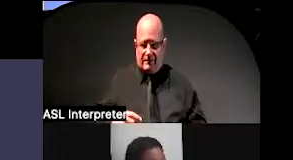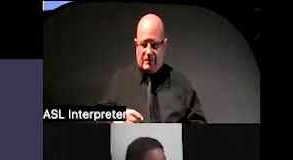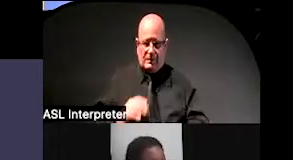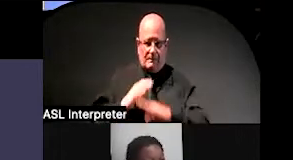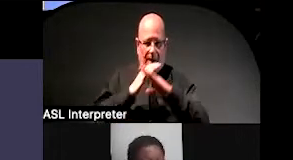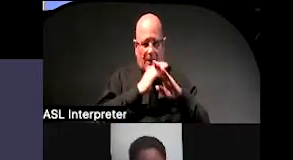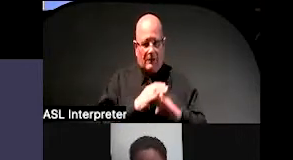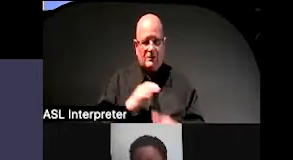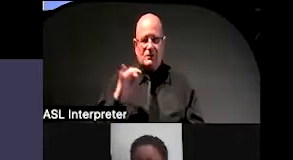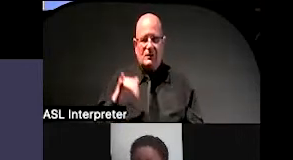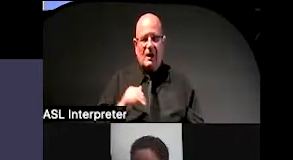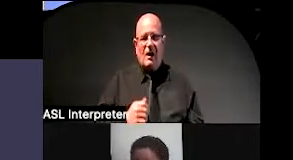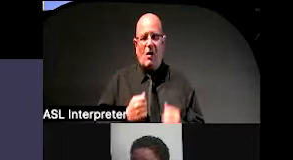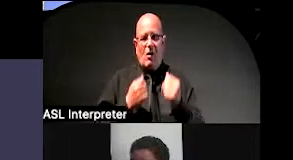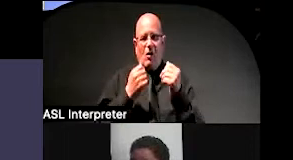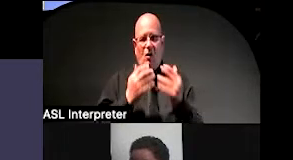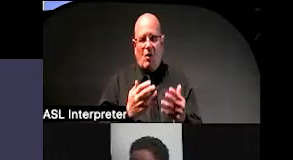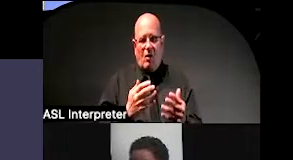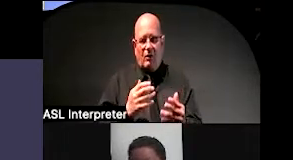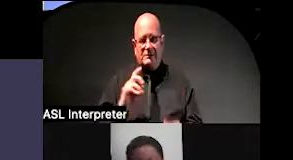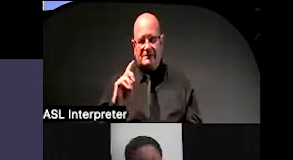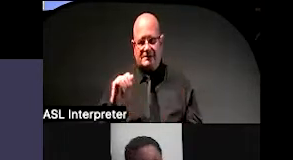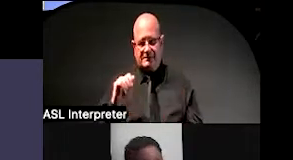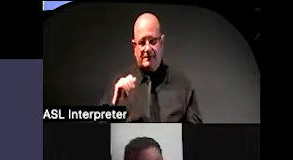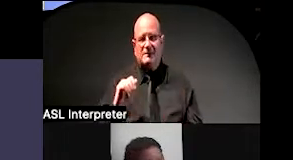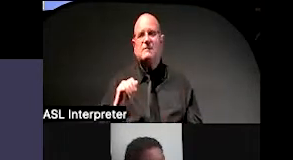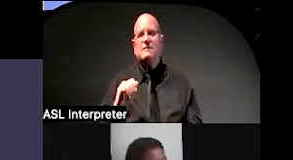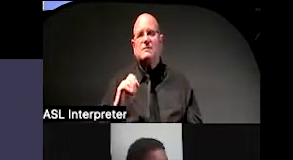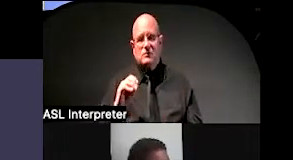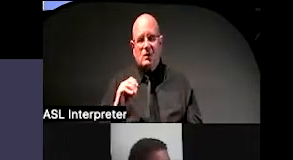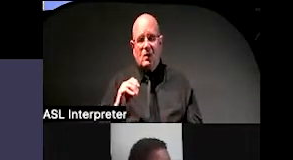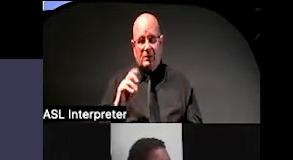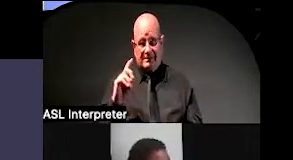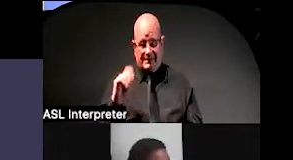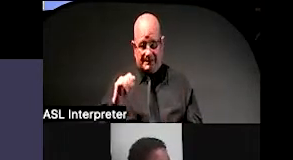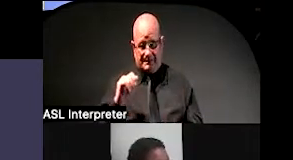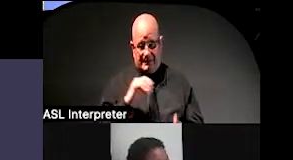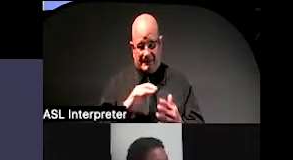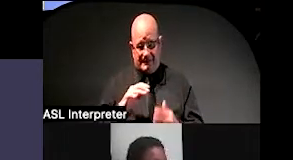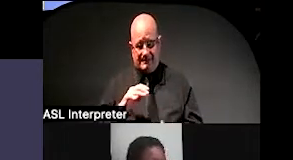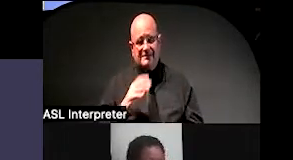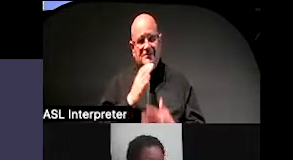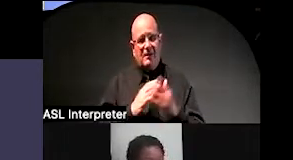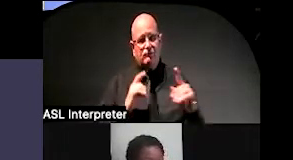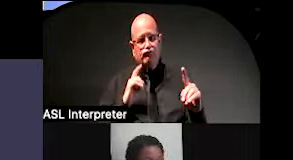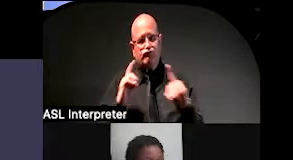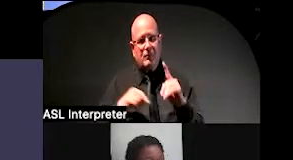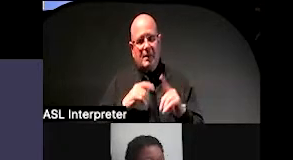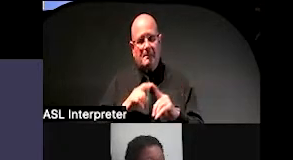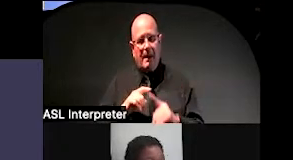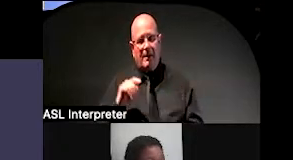that actually cause disability. And so in disability studies, there is some conversation